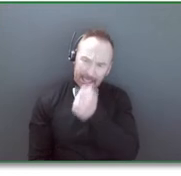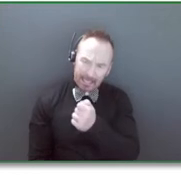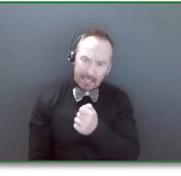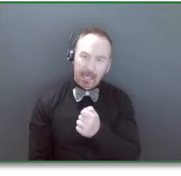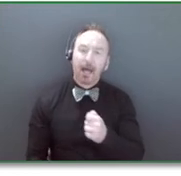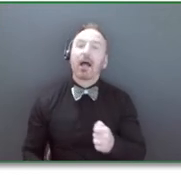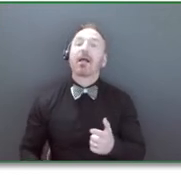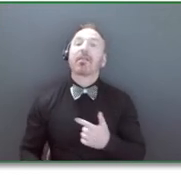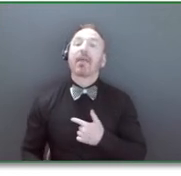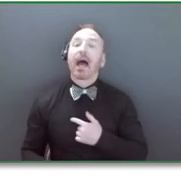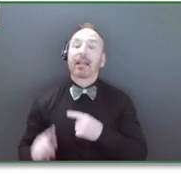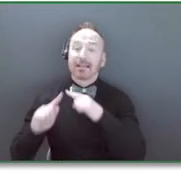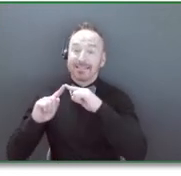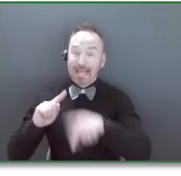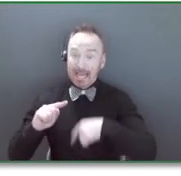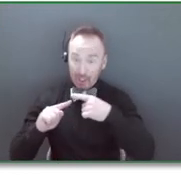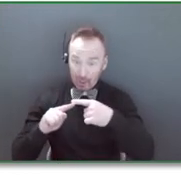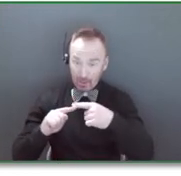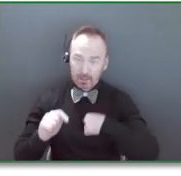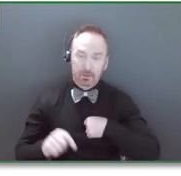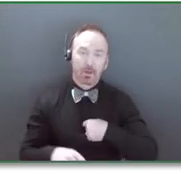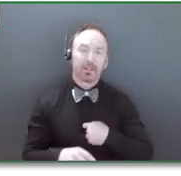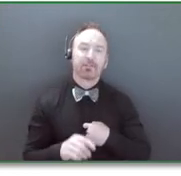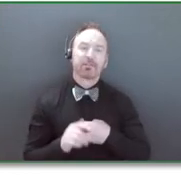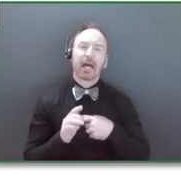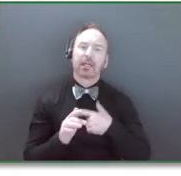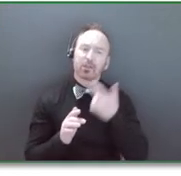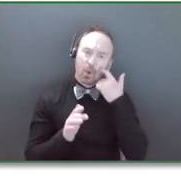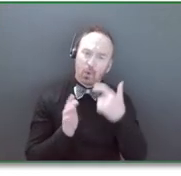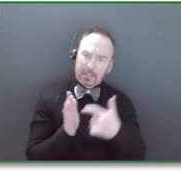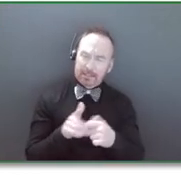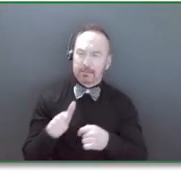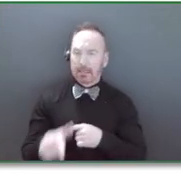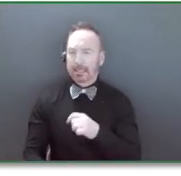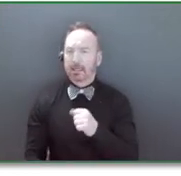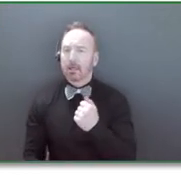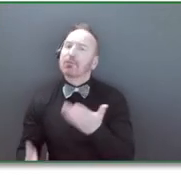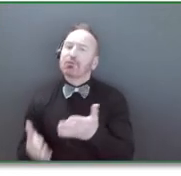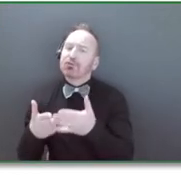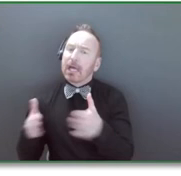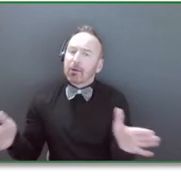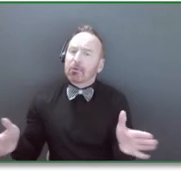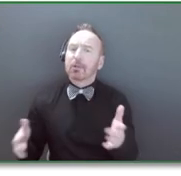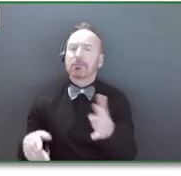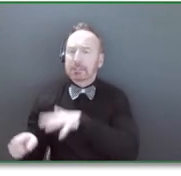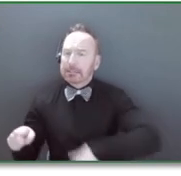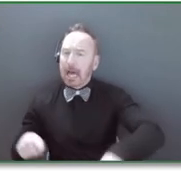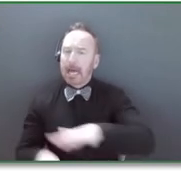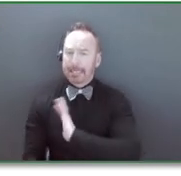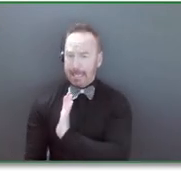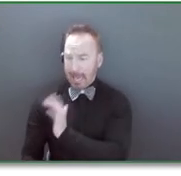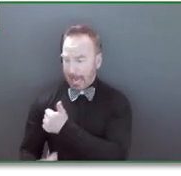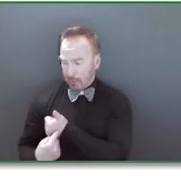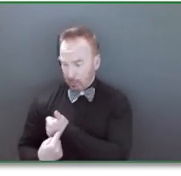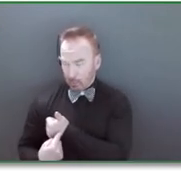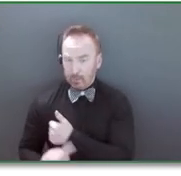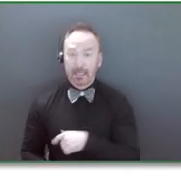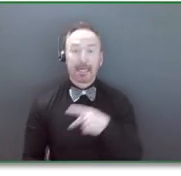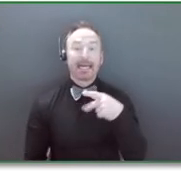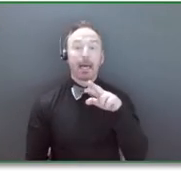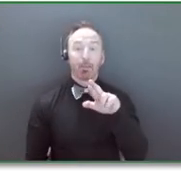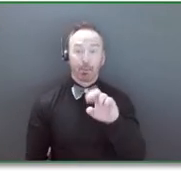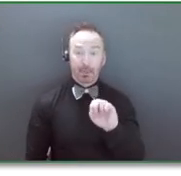the whole of the travel chain, including societal attitudes, suitable pre-travel information, quality